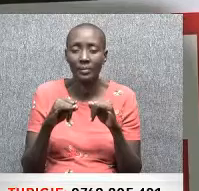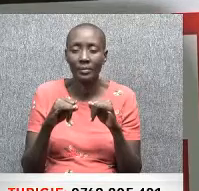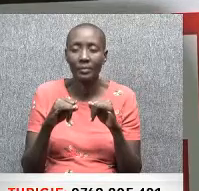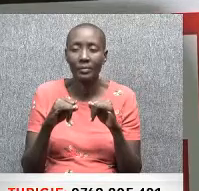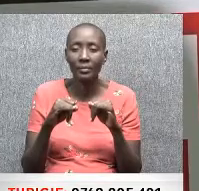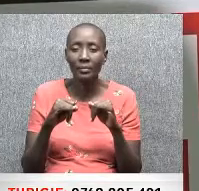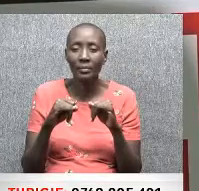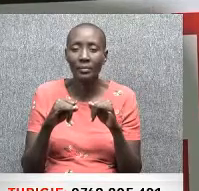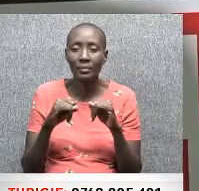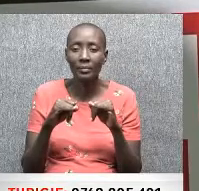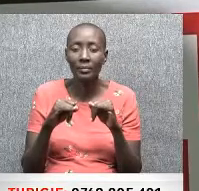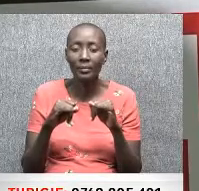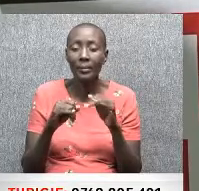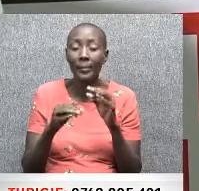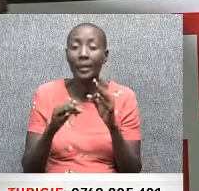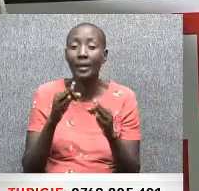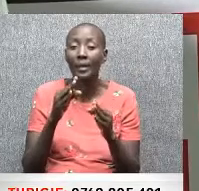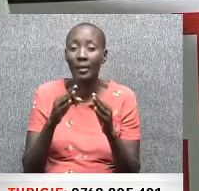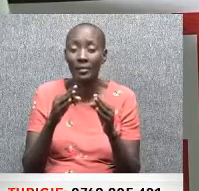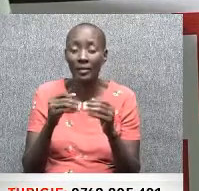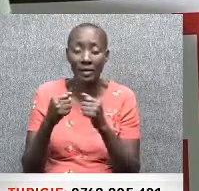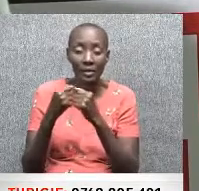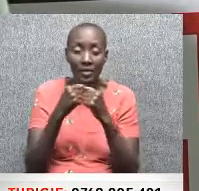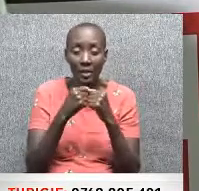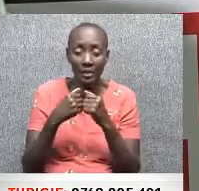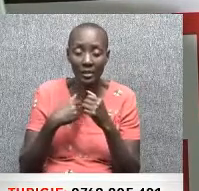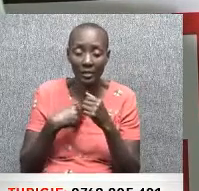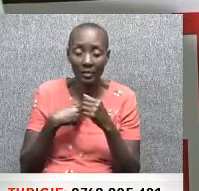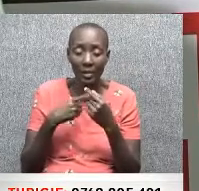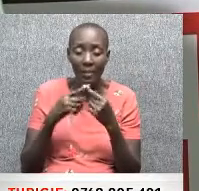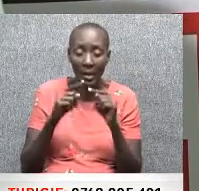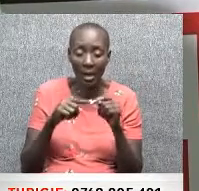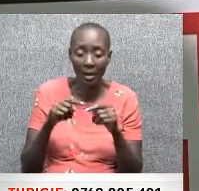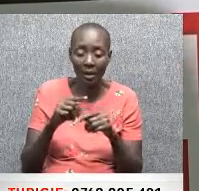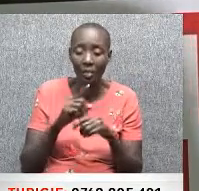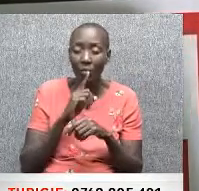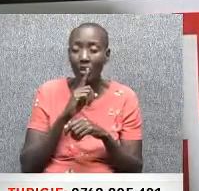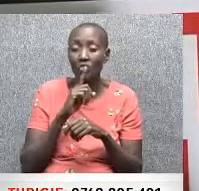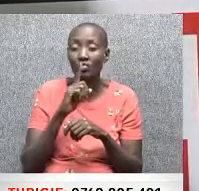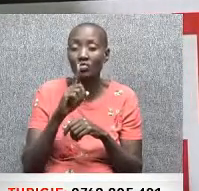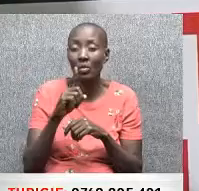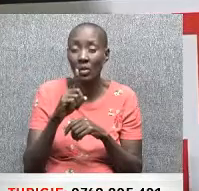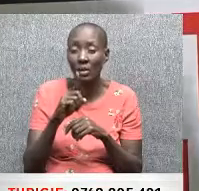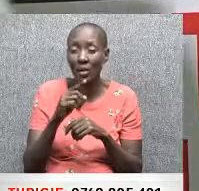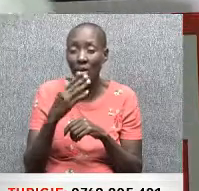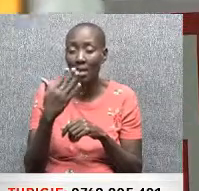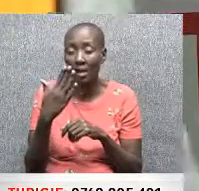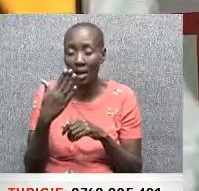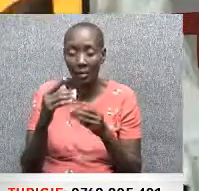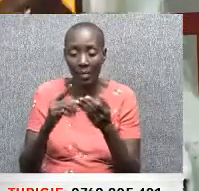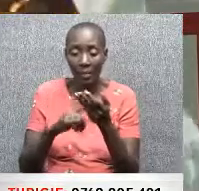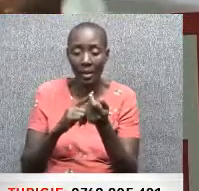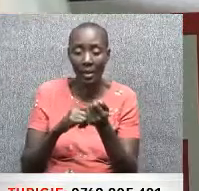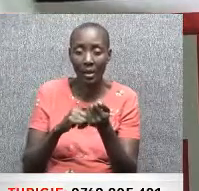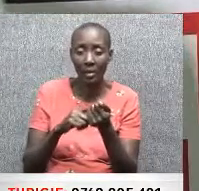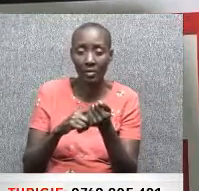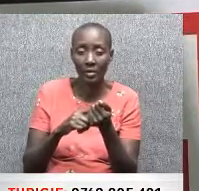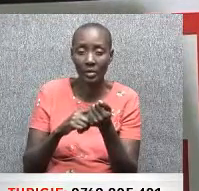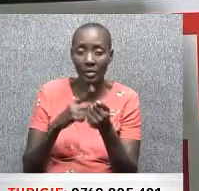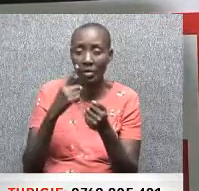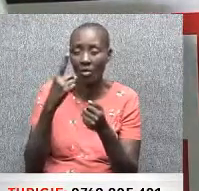that if there are any issues, and we are now very, very sure, because in a paper census, for example, you only do one